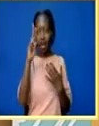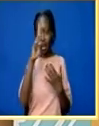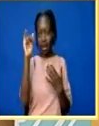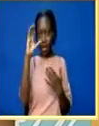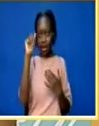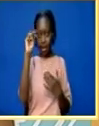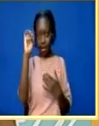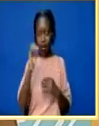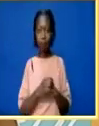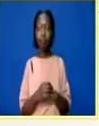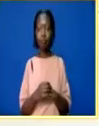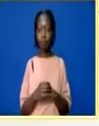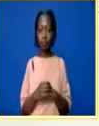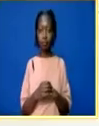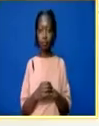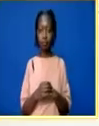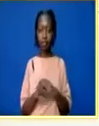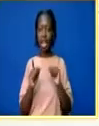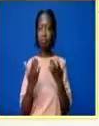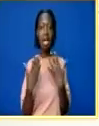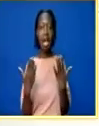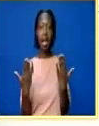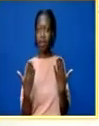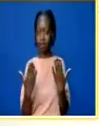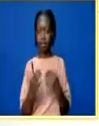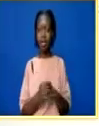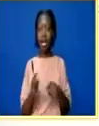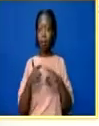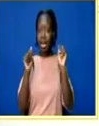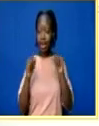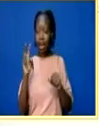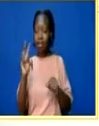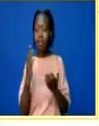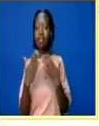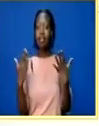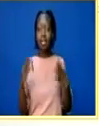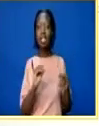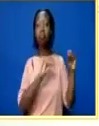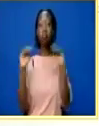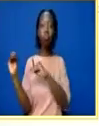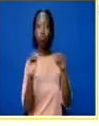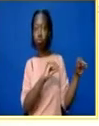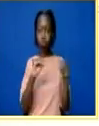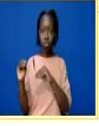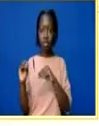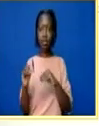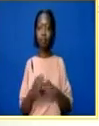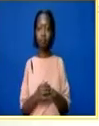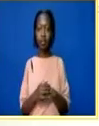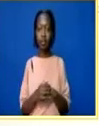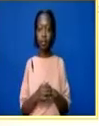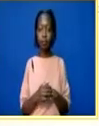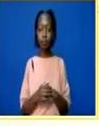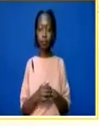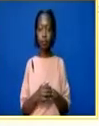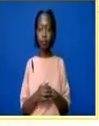be a small one? It can be a small one. Uh-huh. Yes. But you can see it? Yes. Because of the dust particles? Yes. And where do we